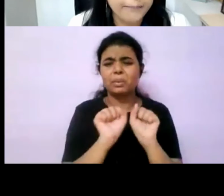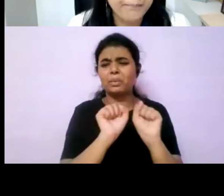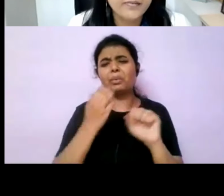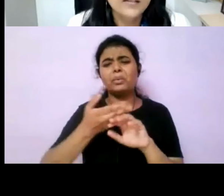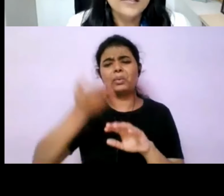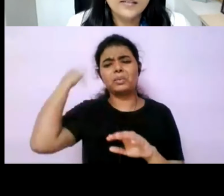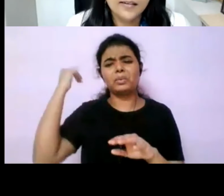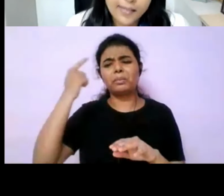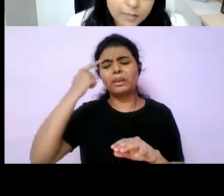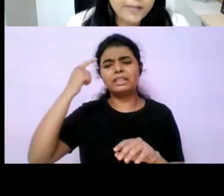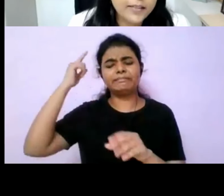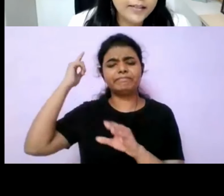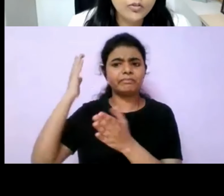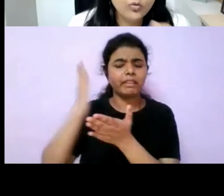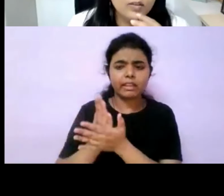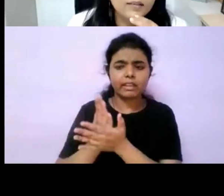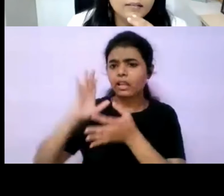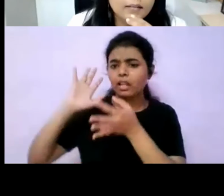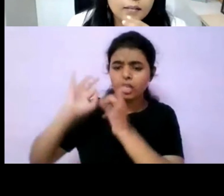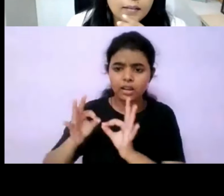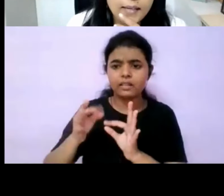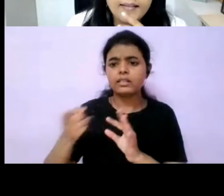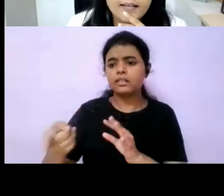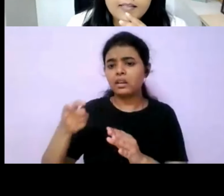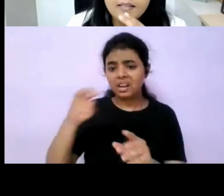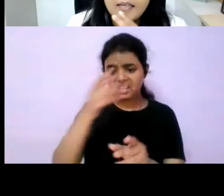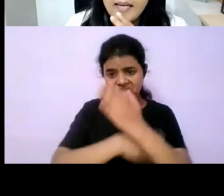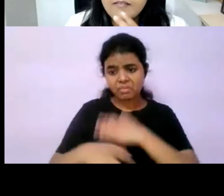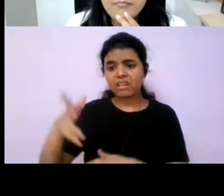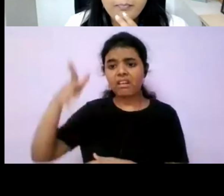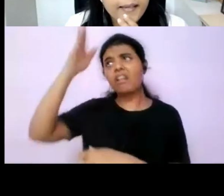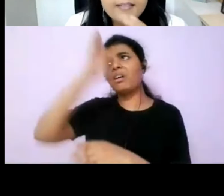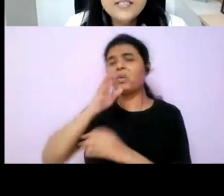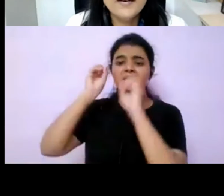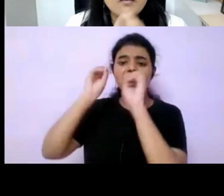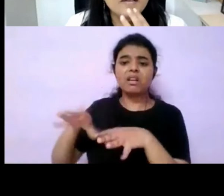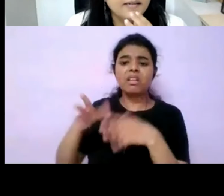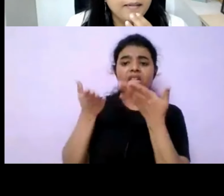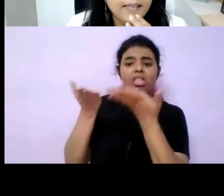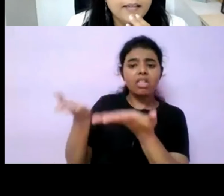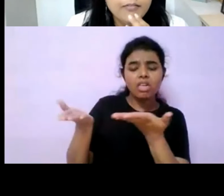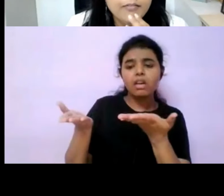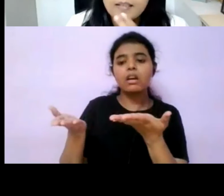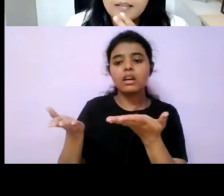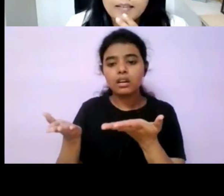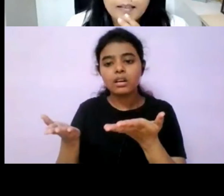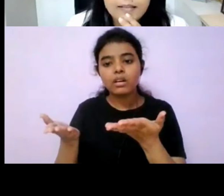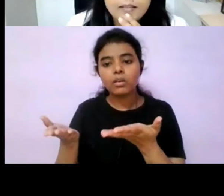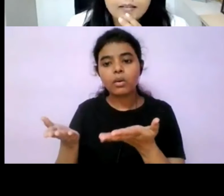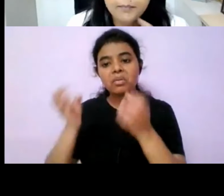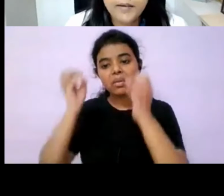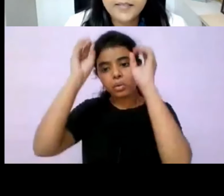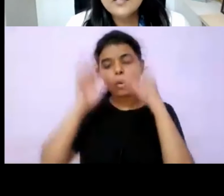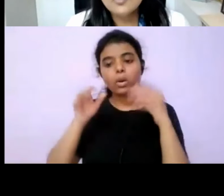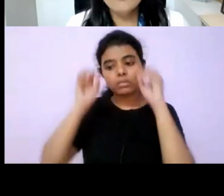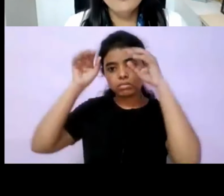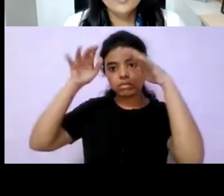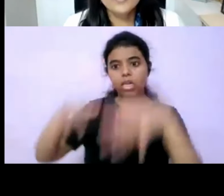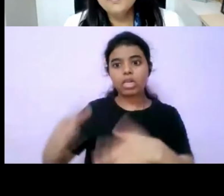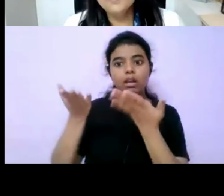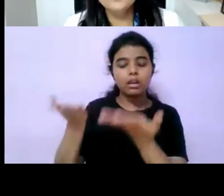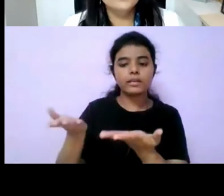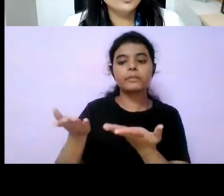today, especially in rural areas. And parents frequently believe that the presence